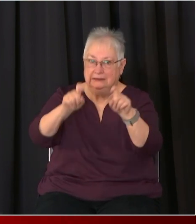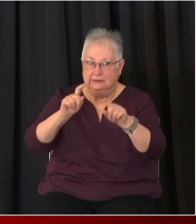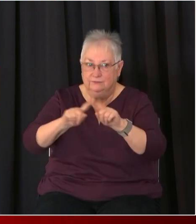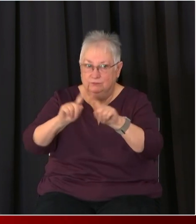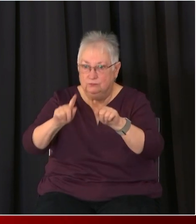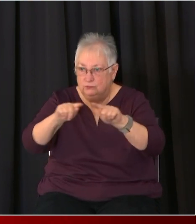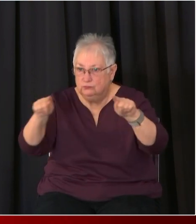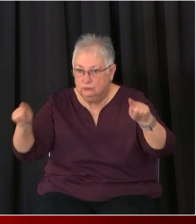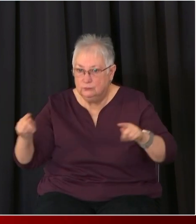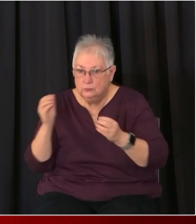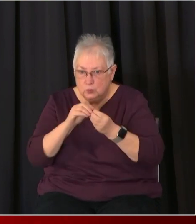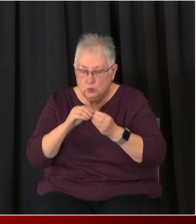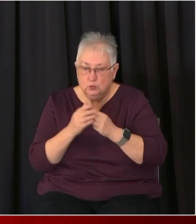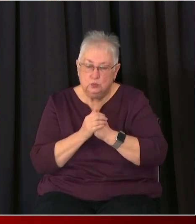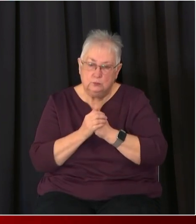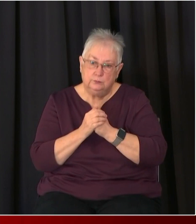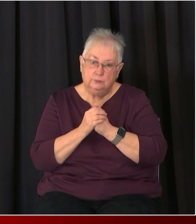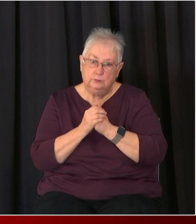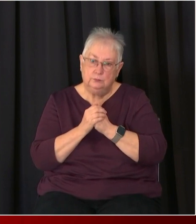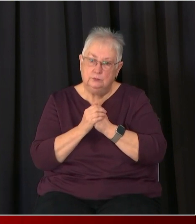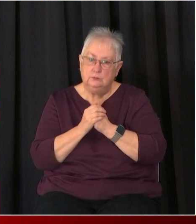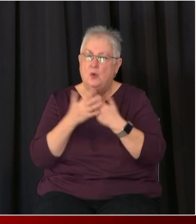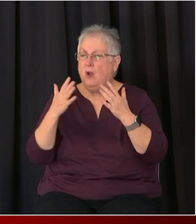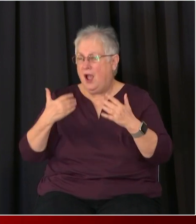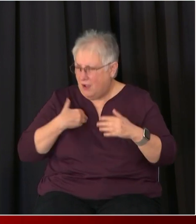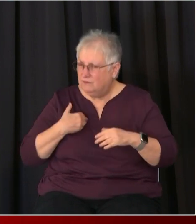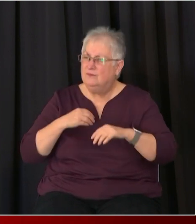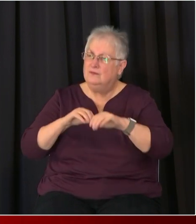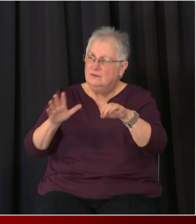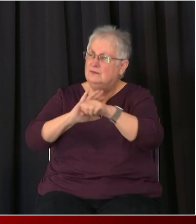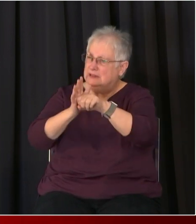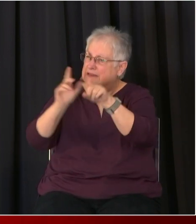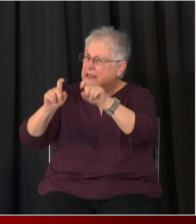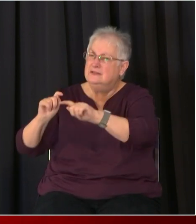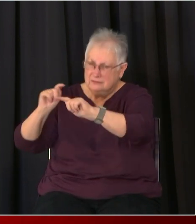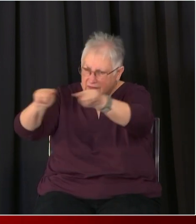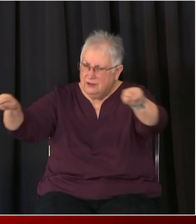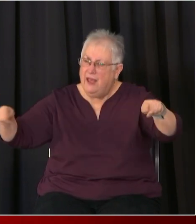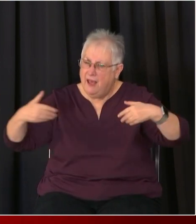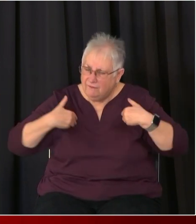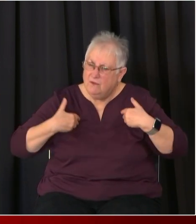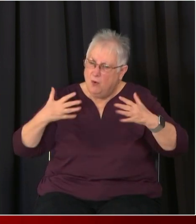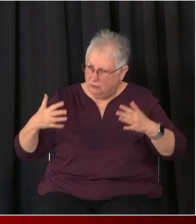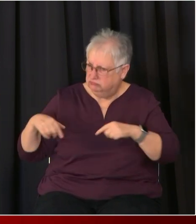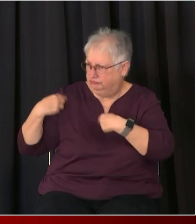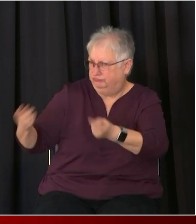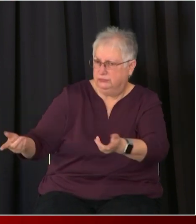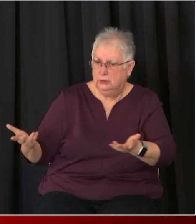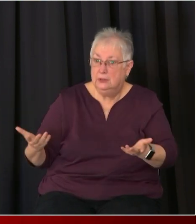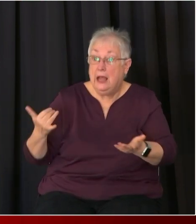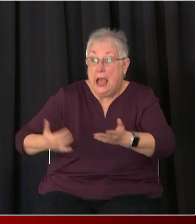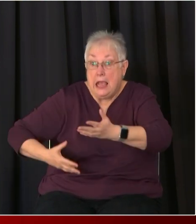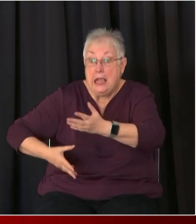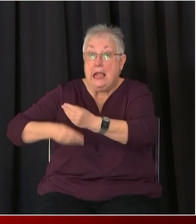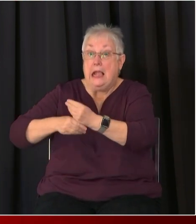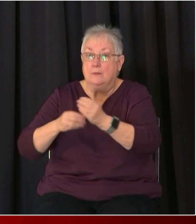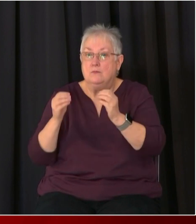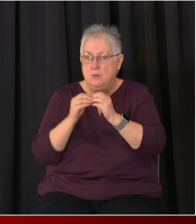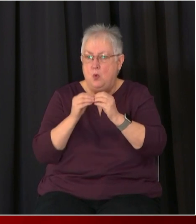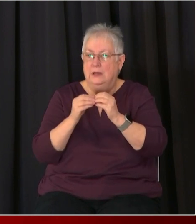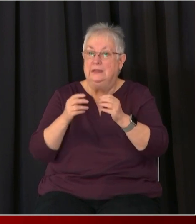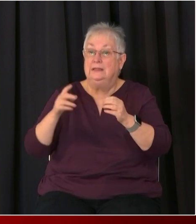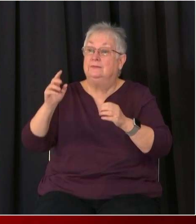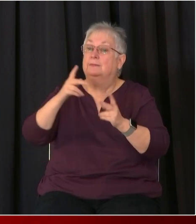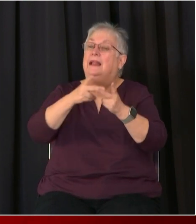to our very robust system of testing that we stood up for the last several months. Nationals Park will be